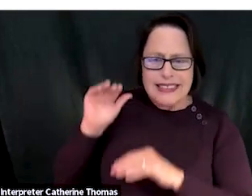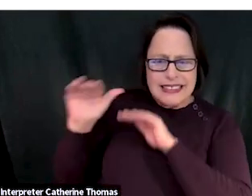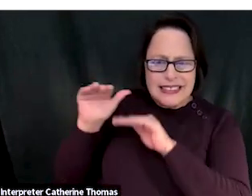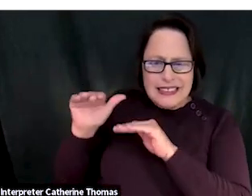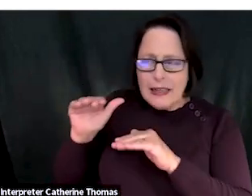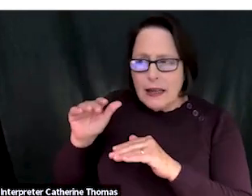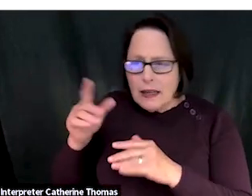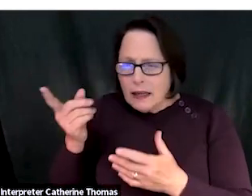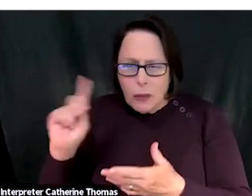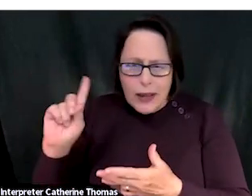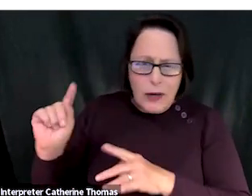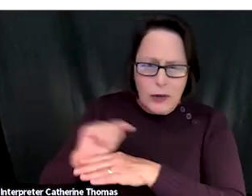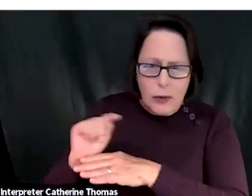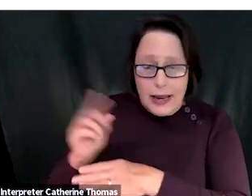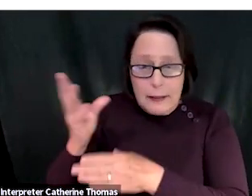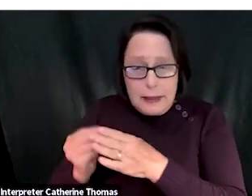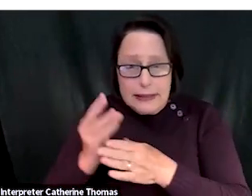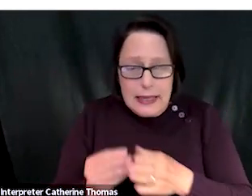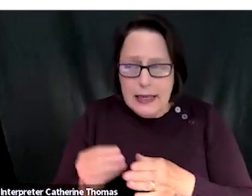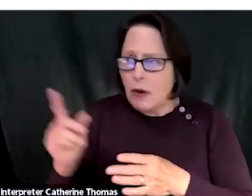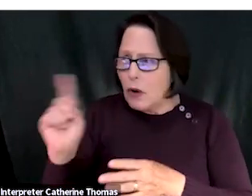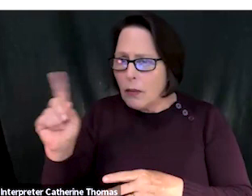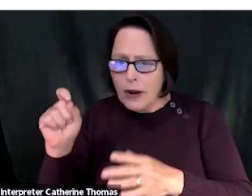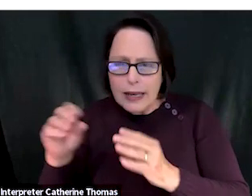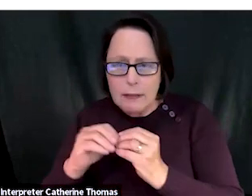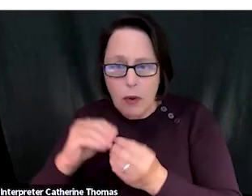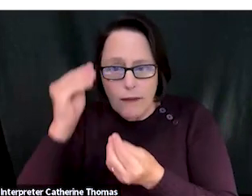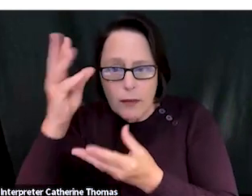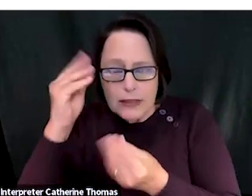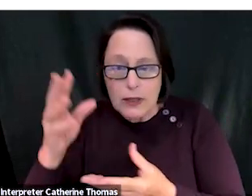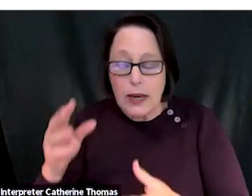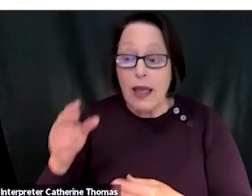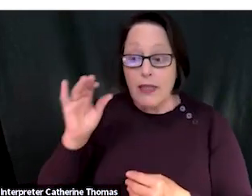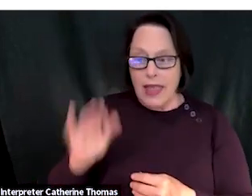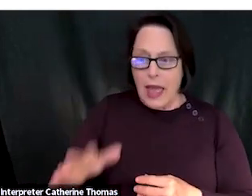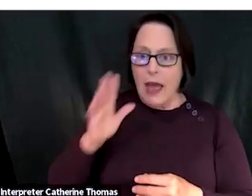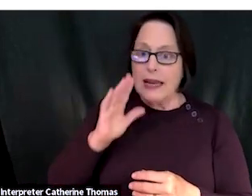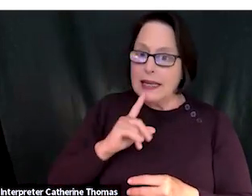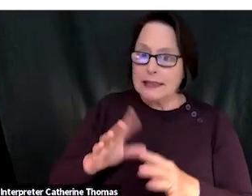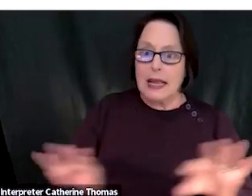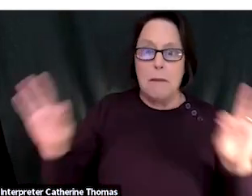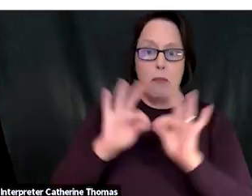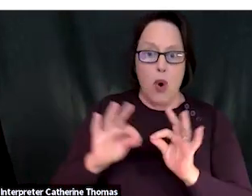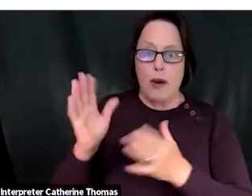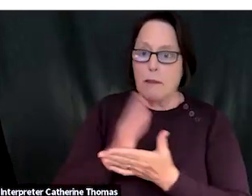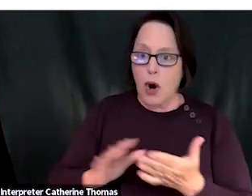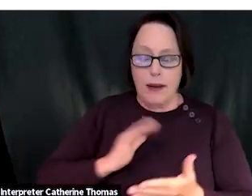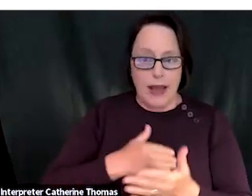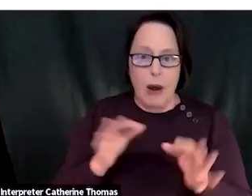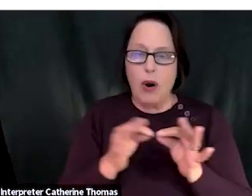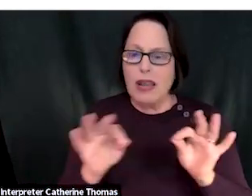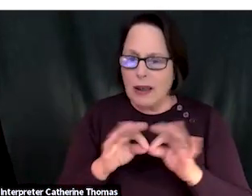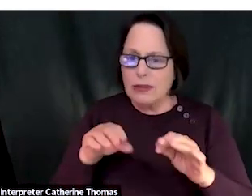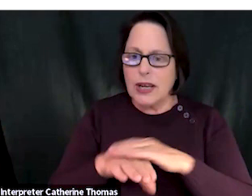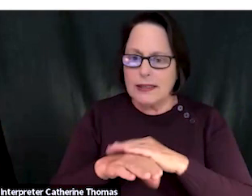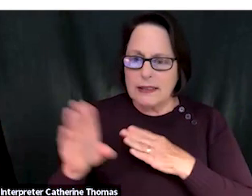training and procedures related to language access is another important part of our language access